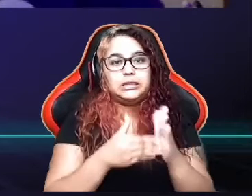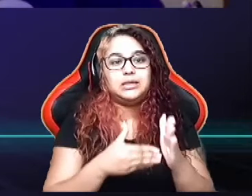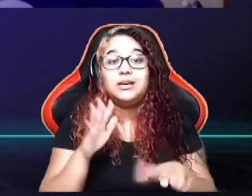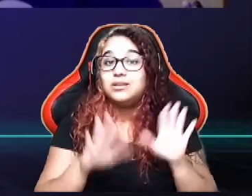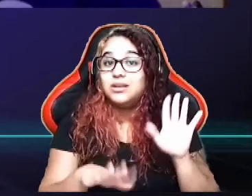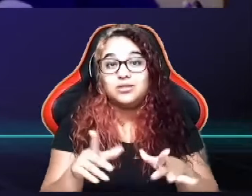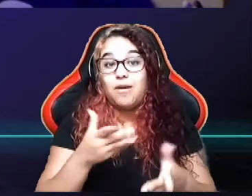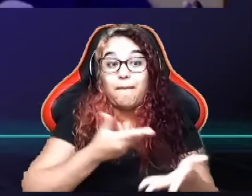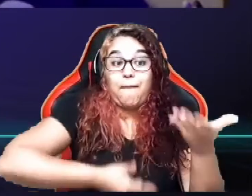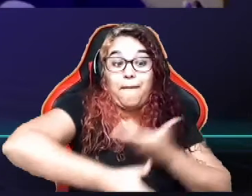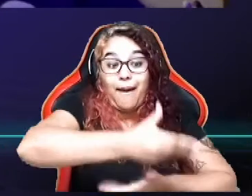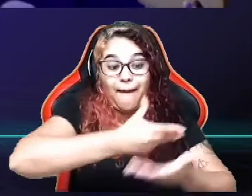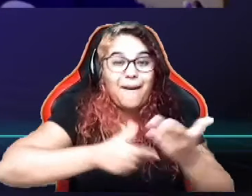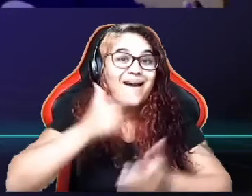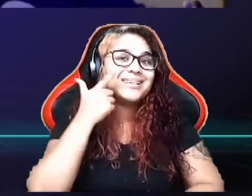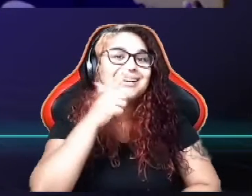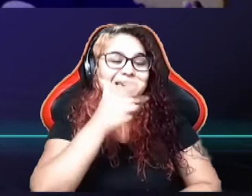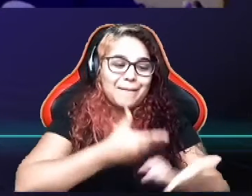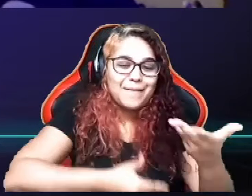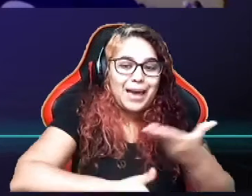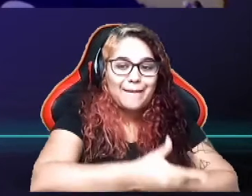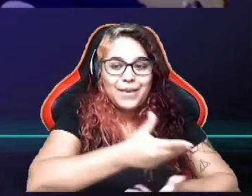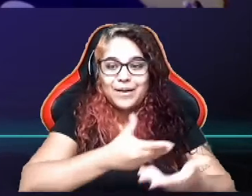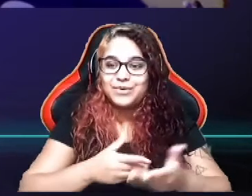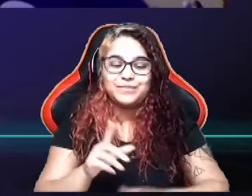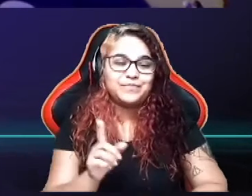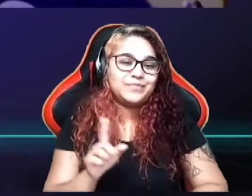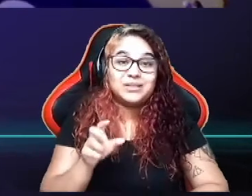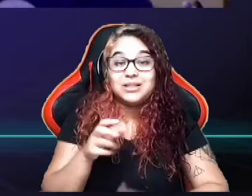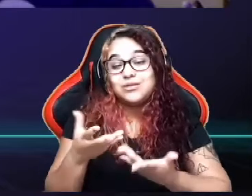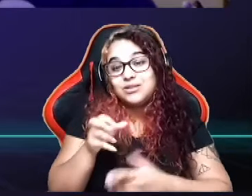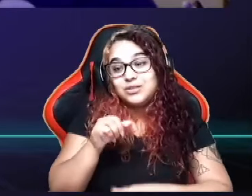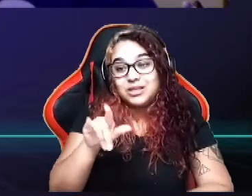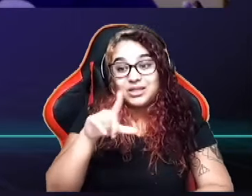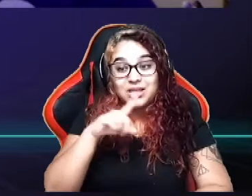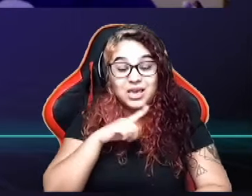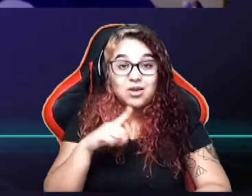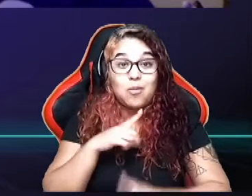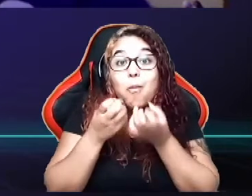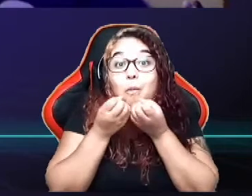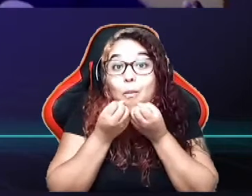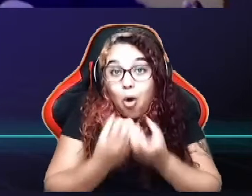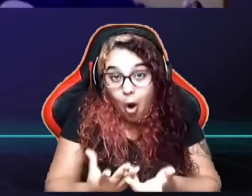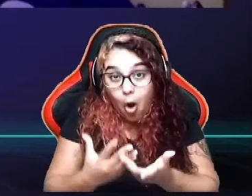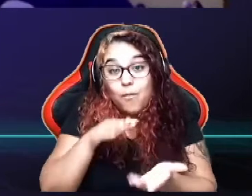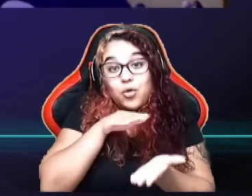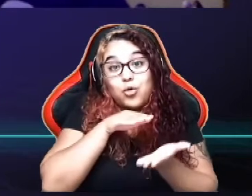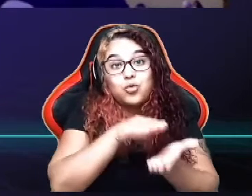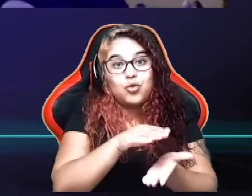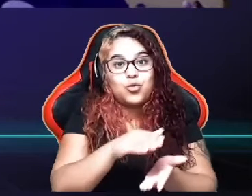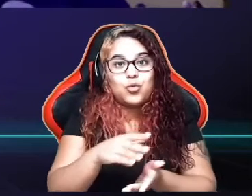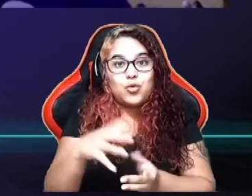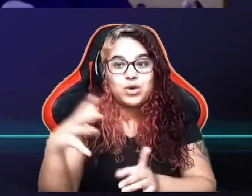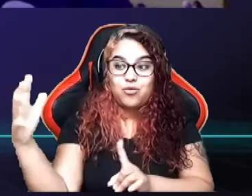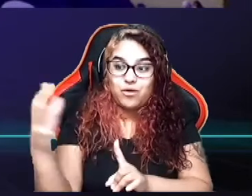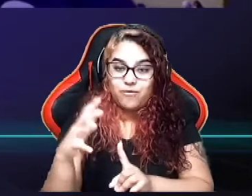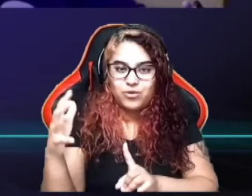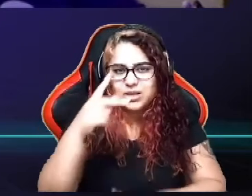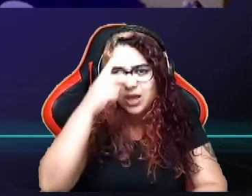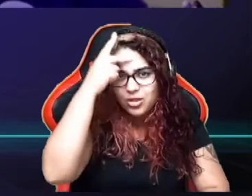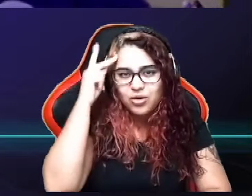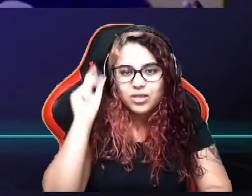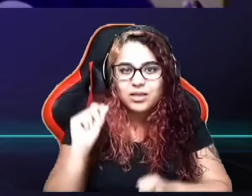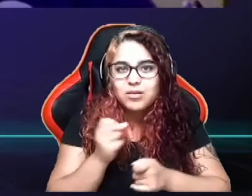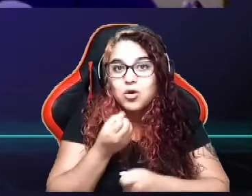briefs, they're too ready, and it's not a win-win situation then. If you really have a good